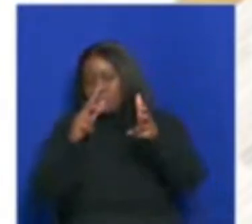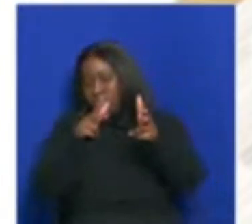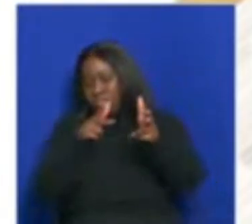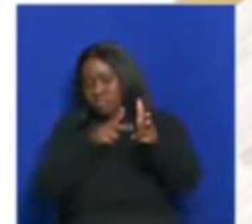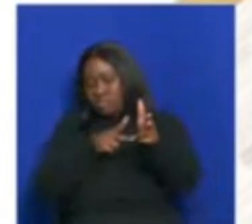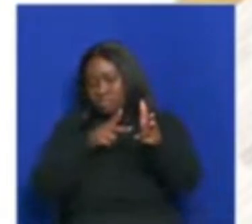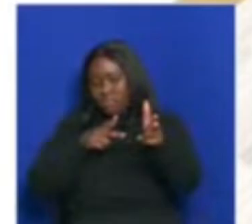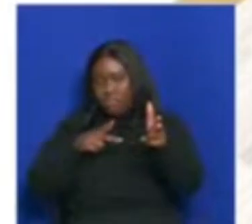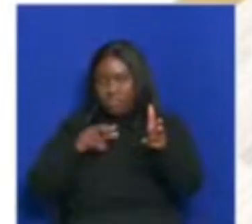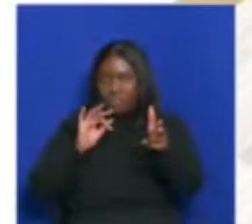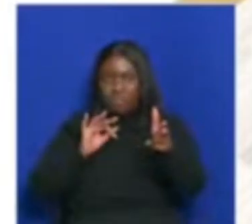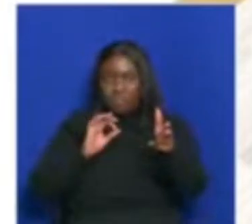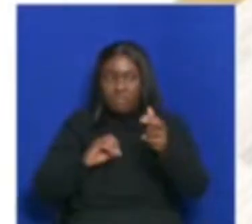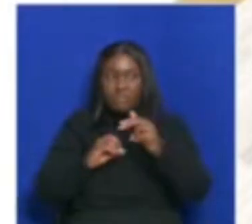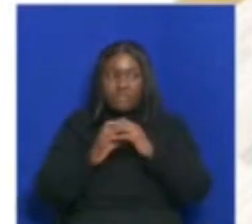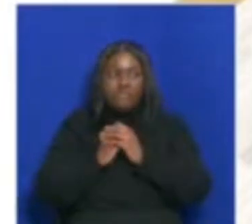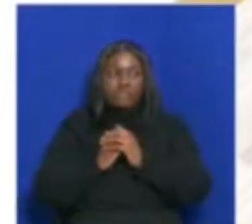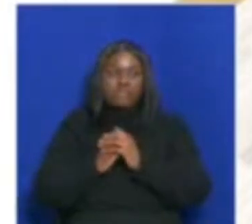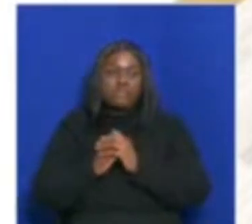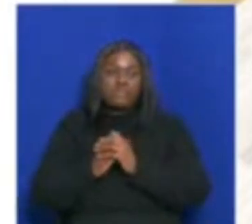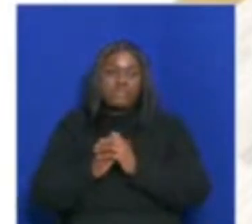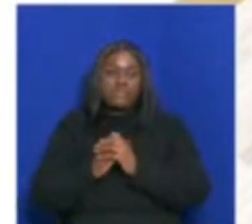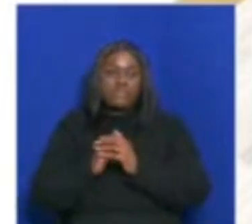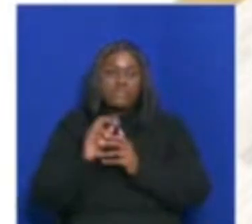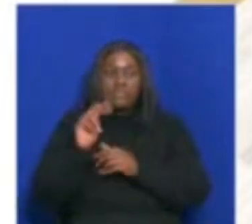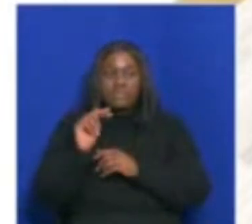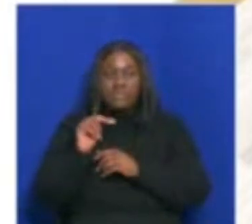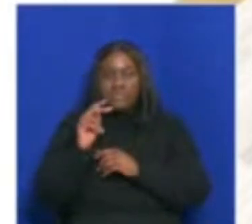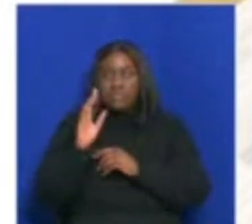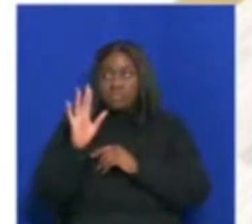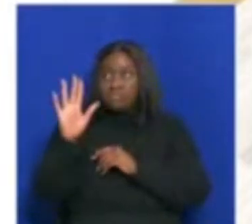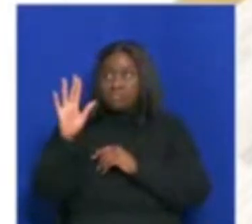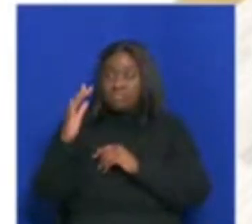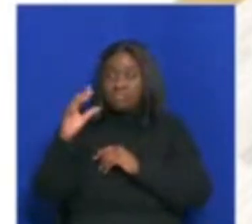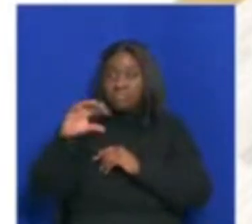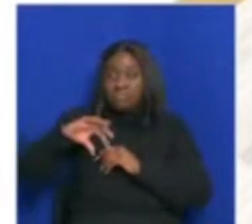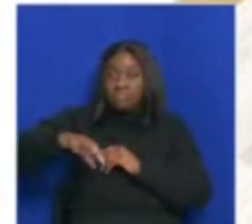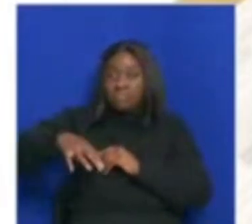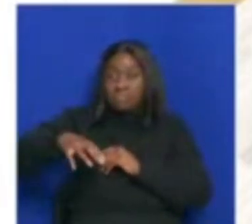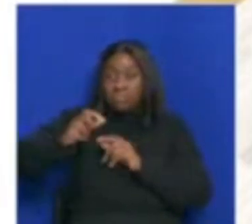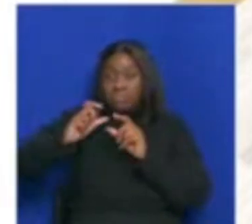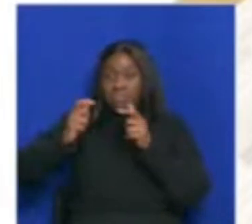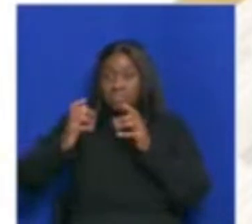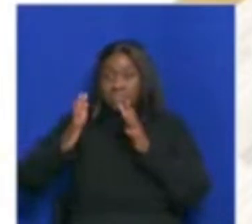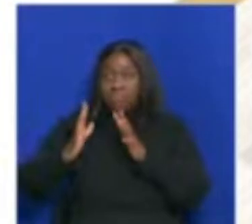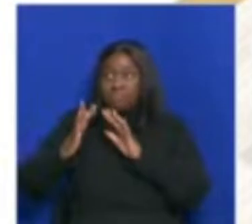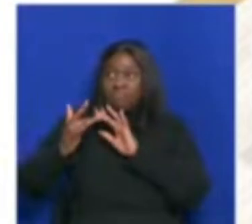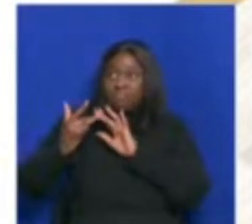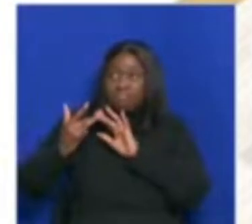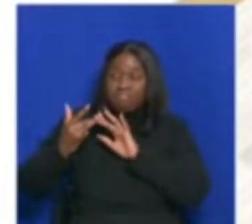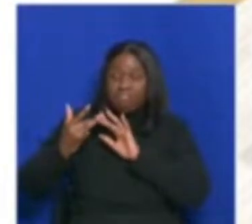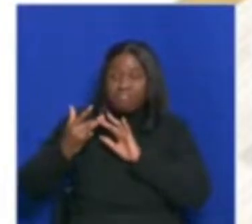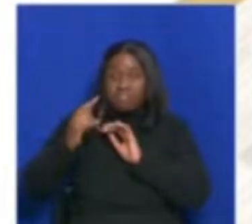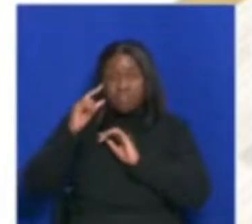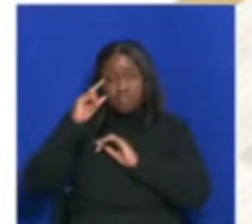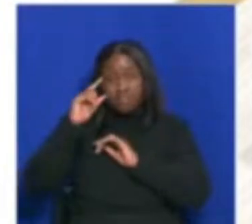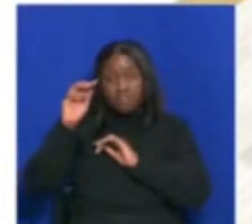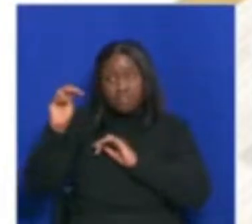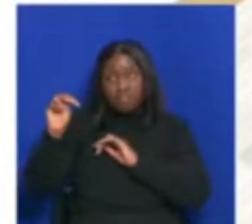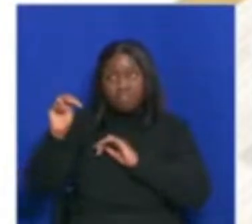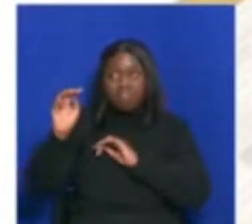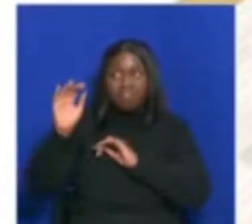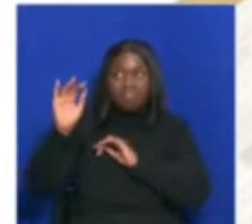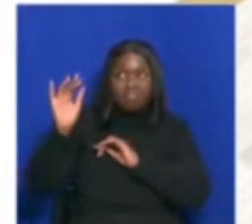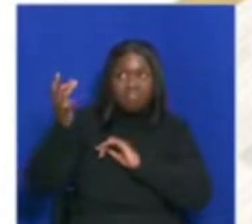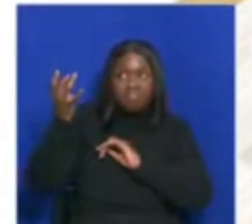immediately contacted the SAPS Provincial Commissioner, Lieutenant General Mkunazi. Whilst he was on the call, the police started to open